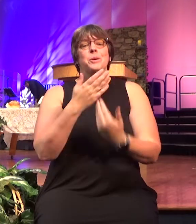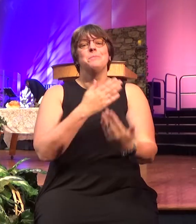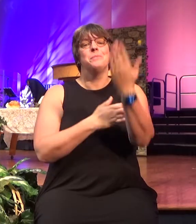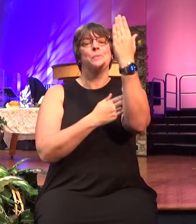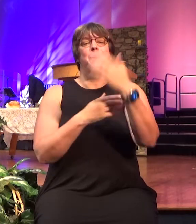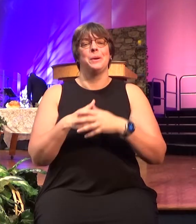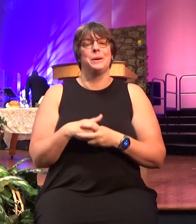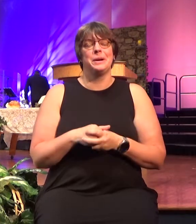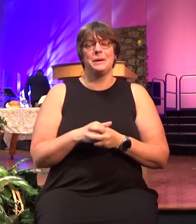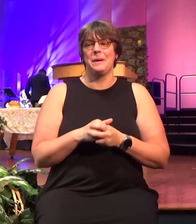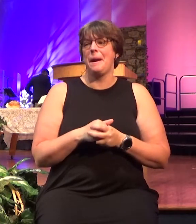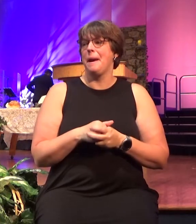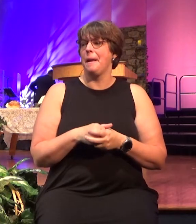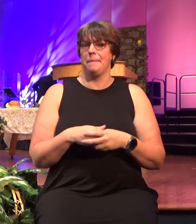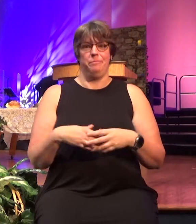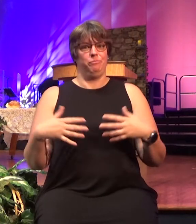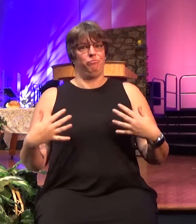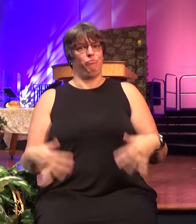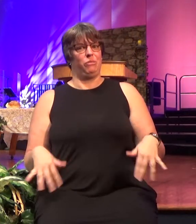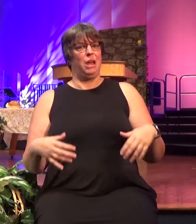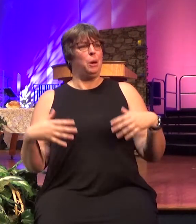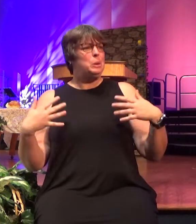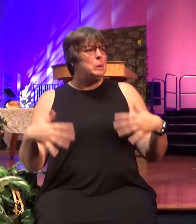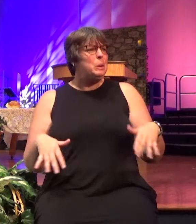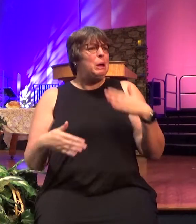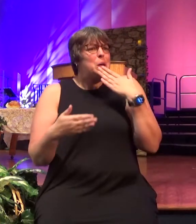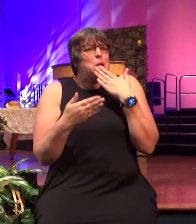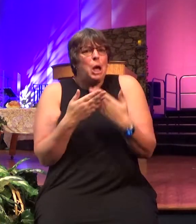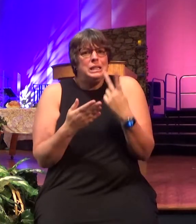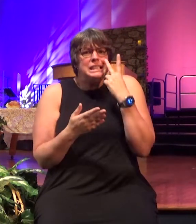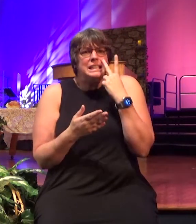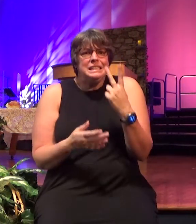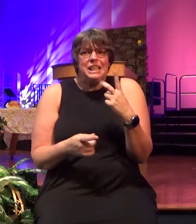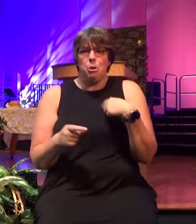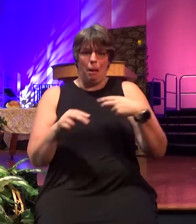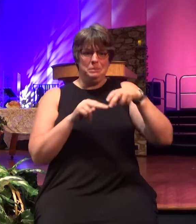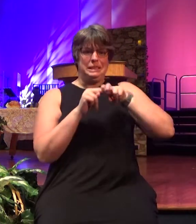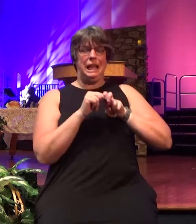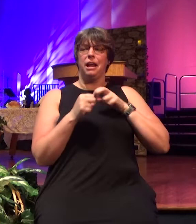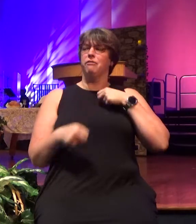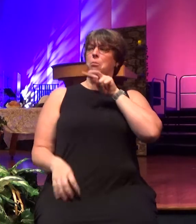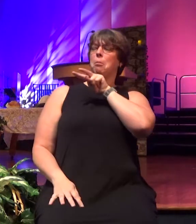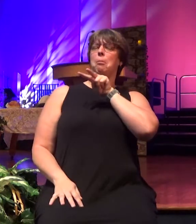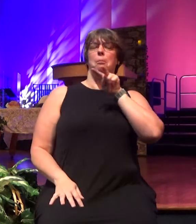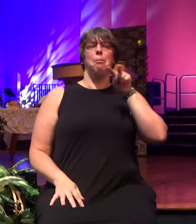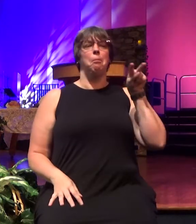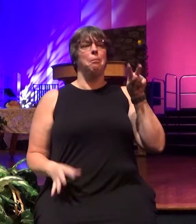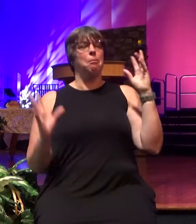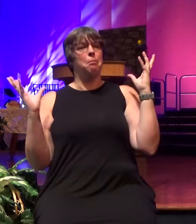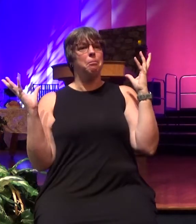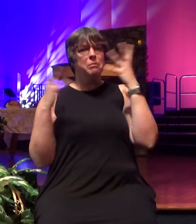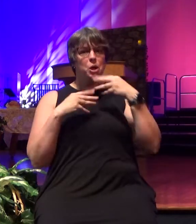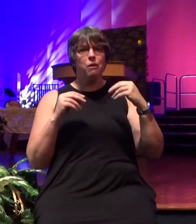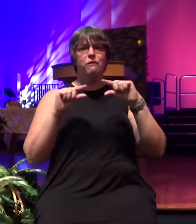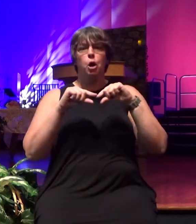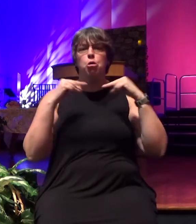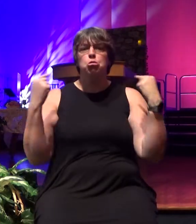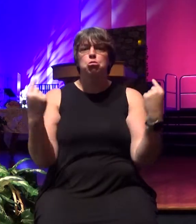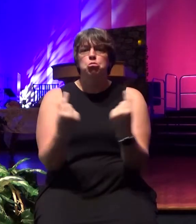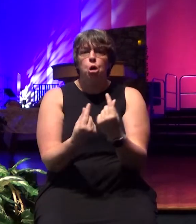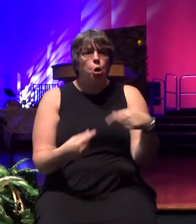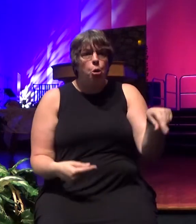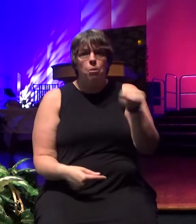Oh, so good to see you. I was sitting up there just scanning this glorious group. What beautiful beat. We are